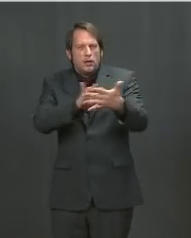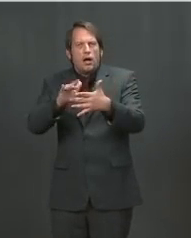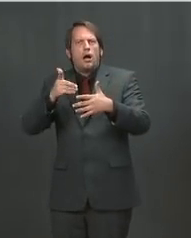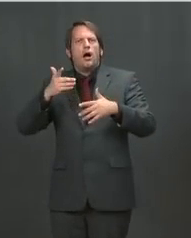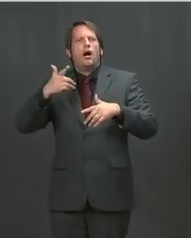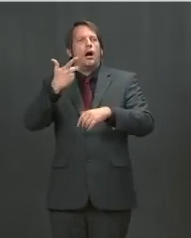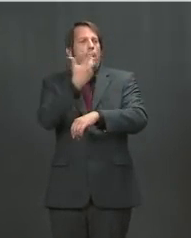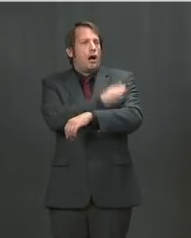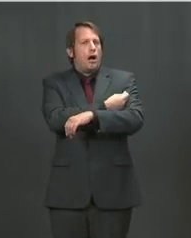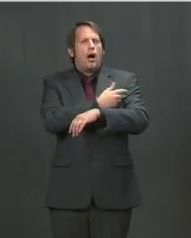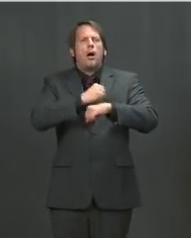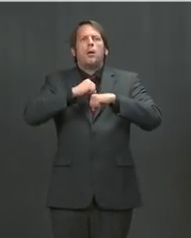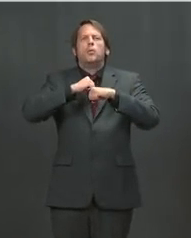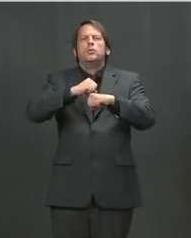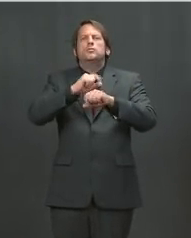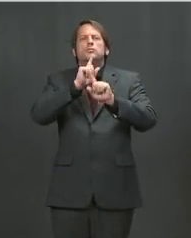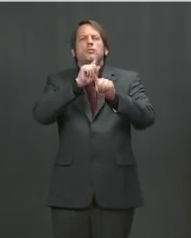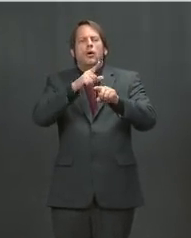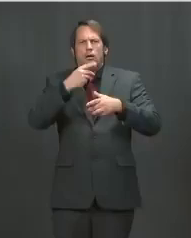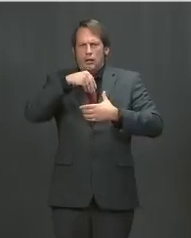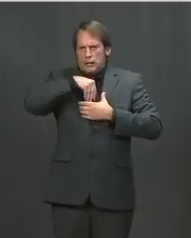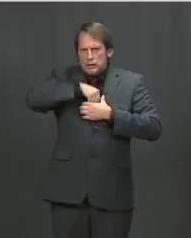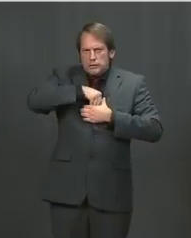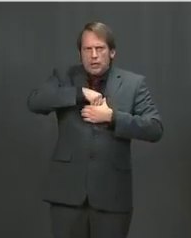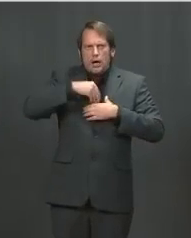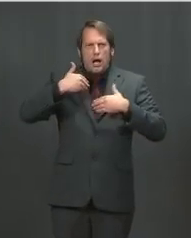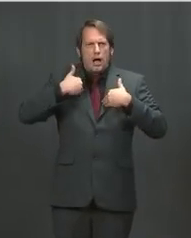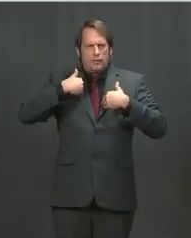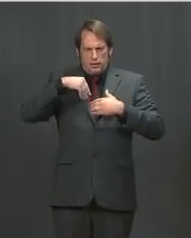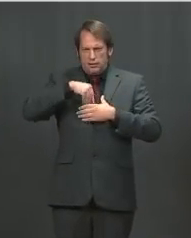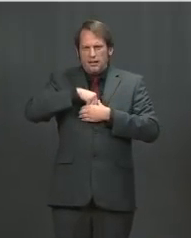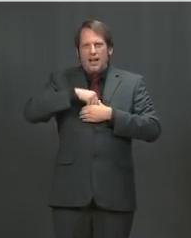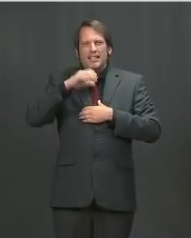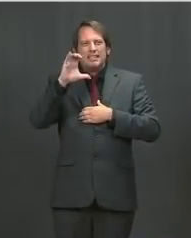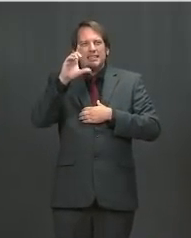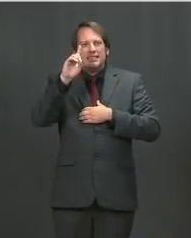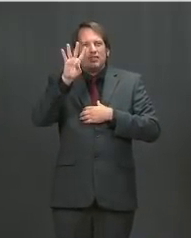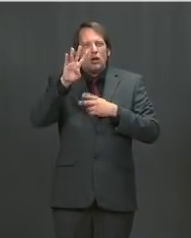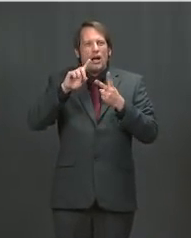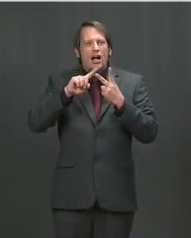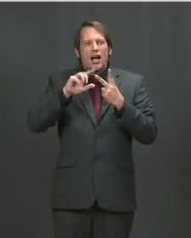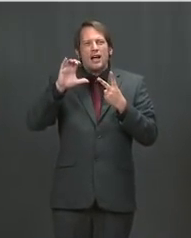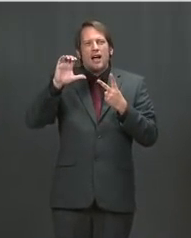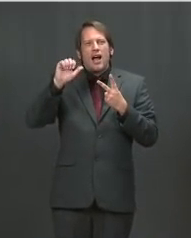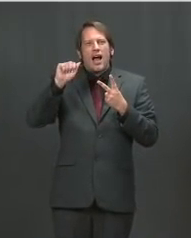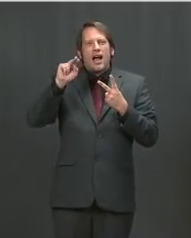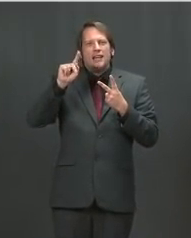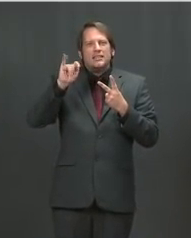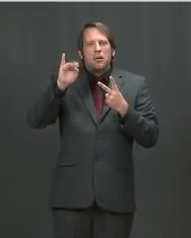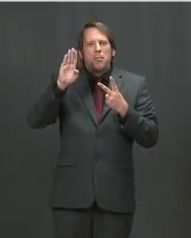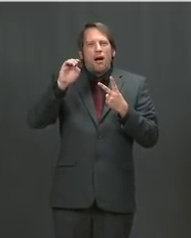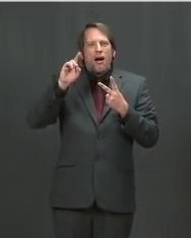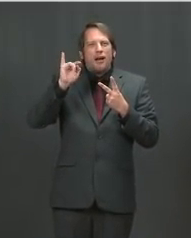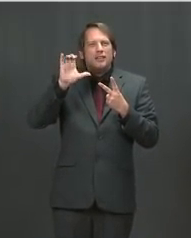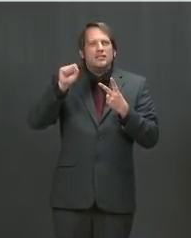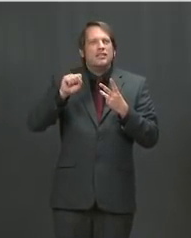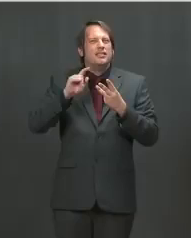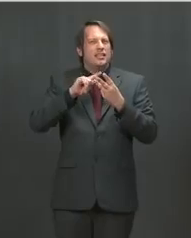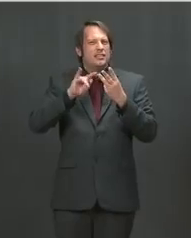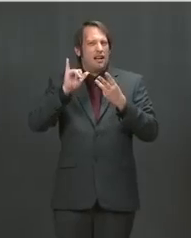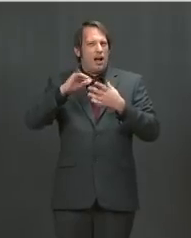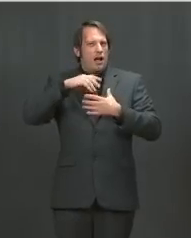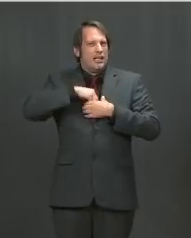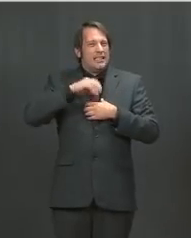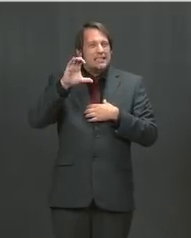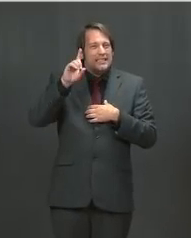antibodies, CD4 and CD8 T cells, following natural infection. And about